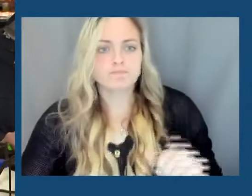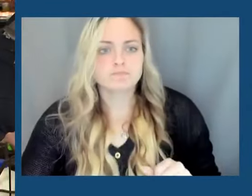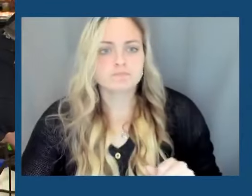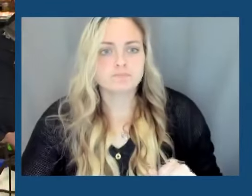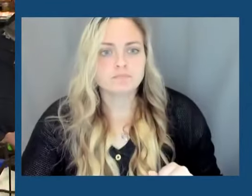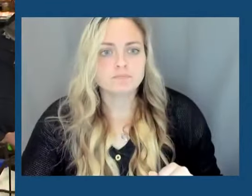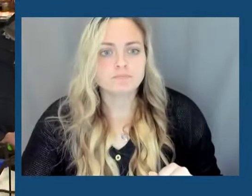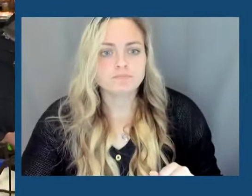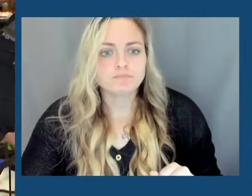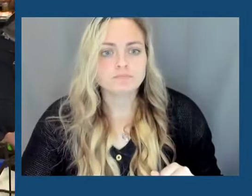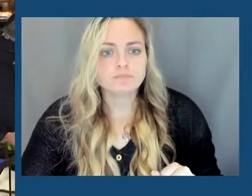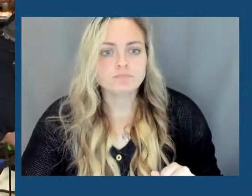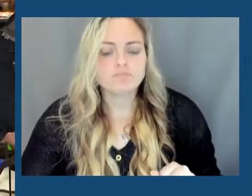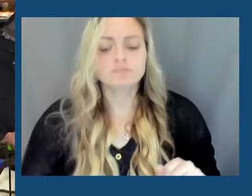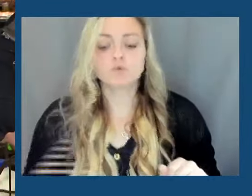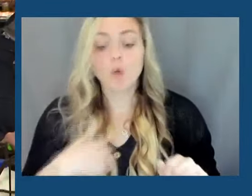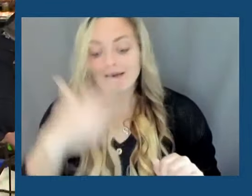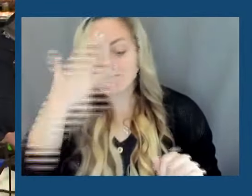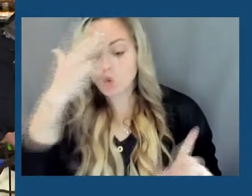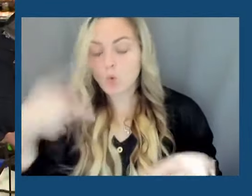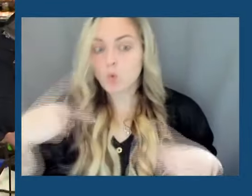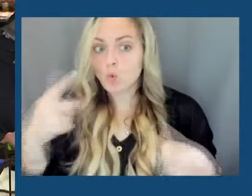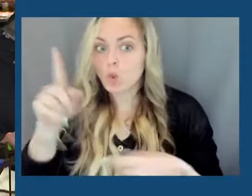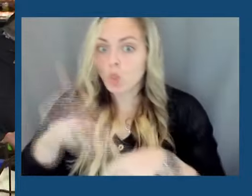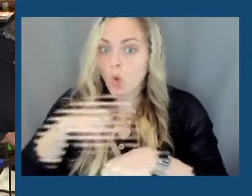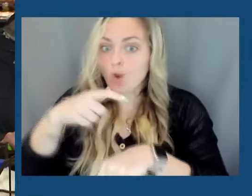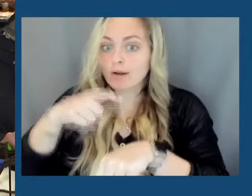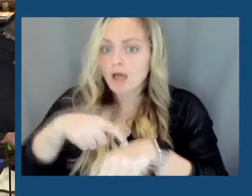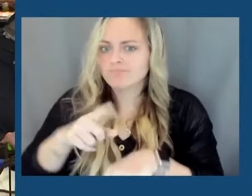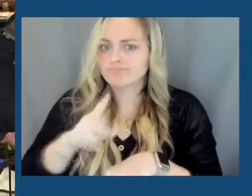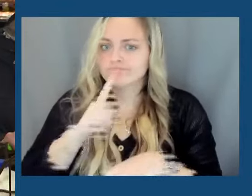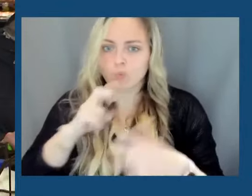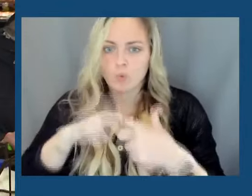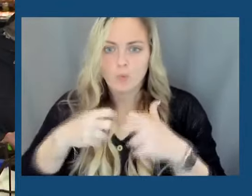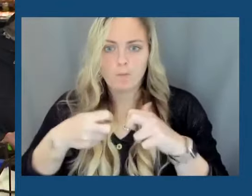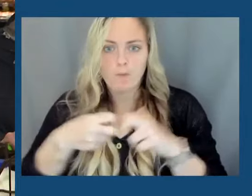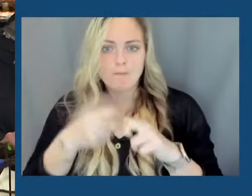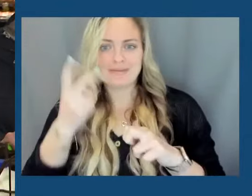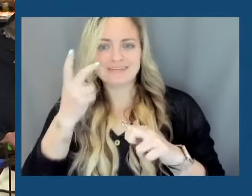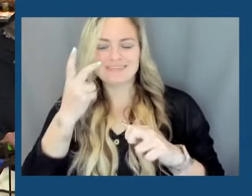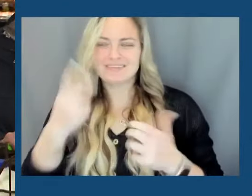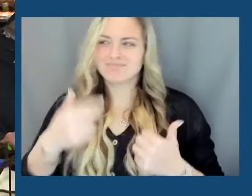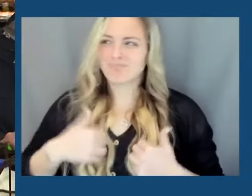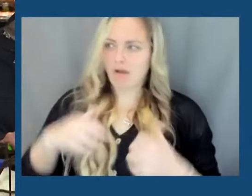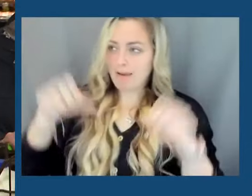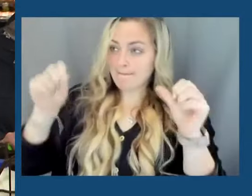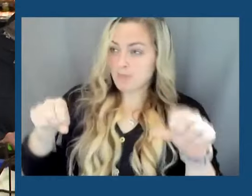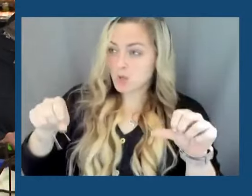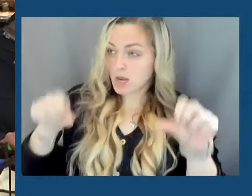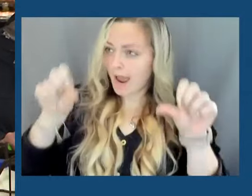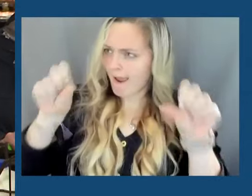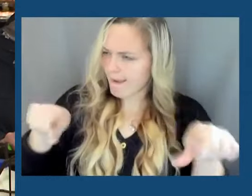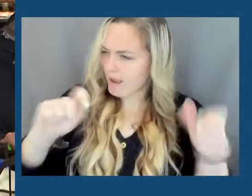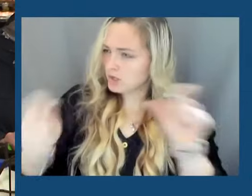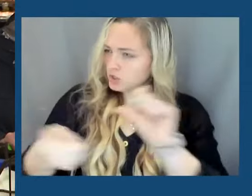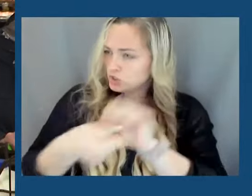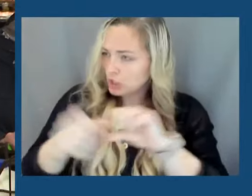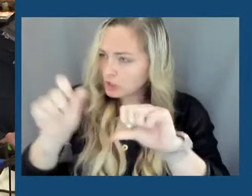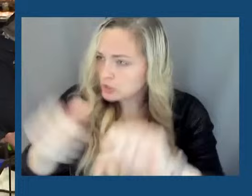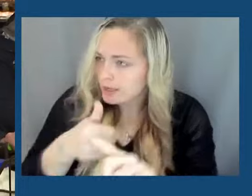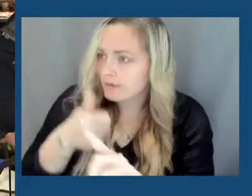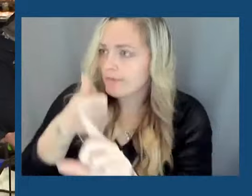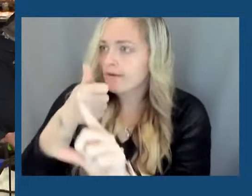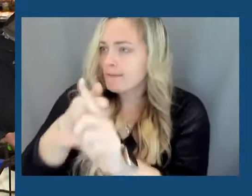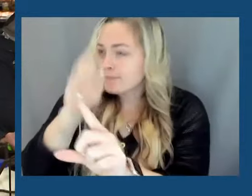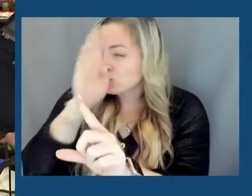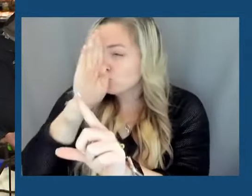I have known for a long time that this is a real problem. Seeing that I have the ability to do something about it that is direct in